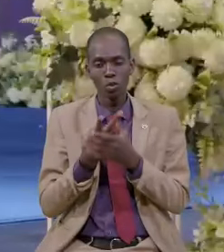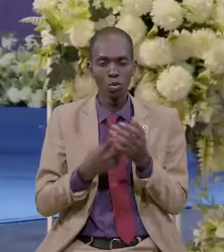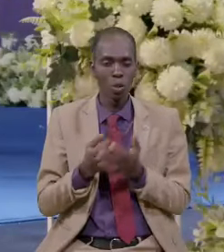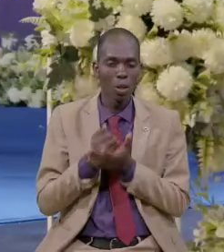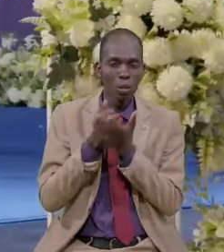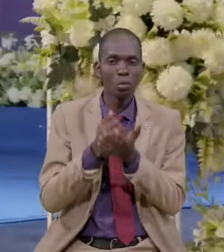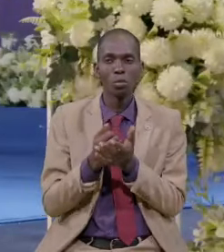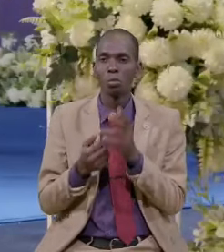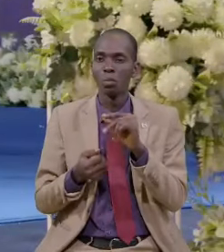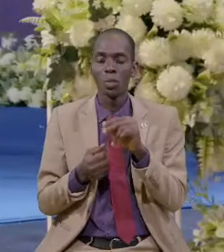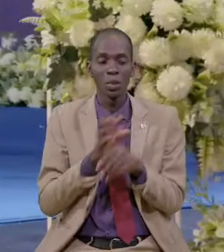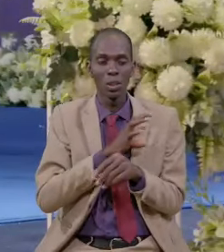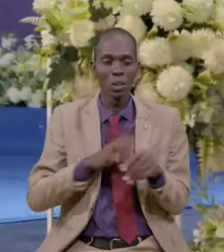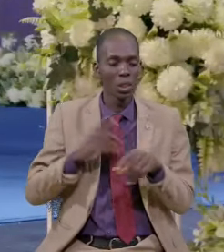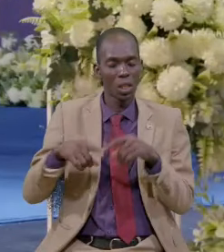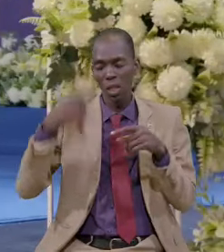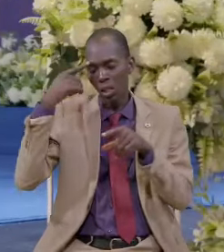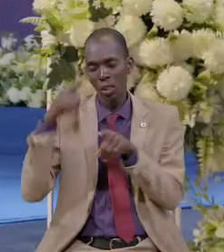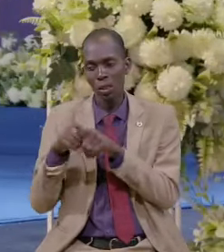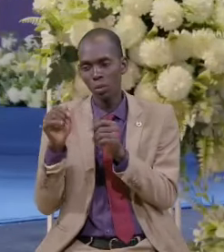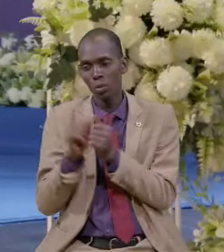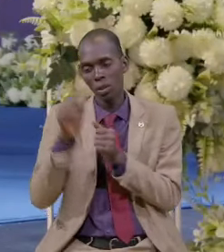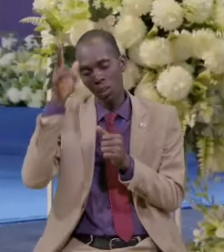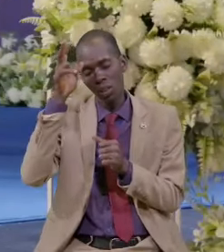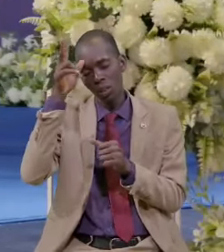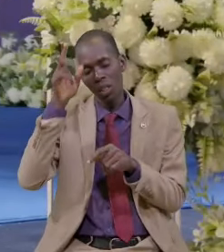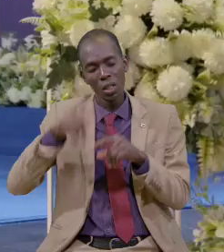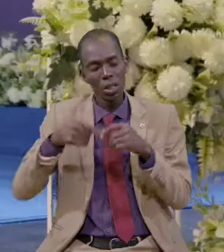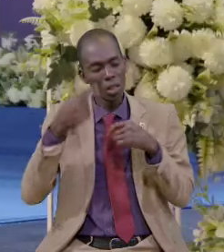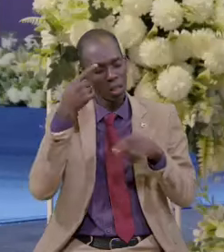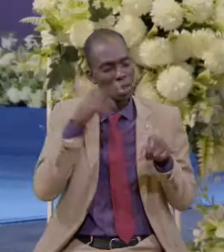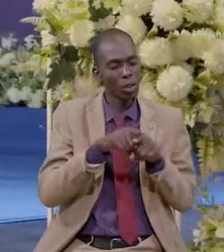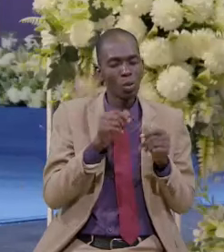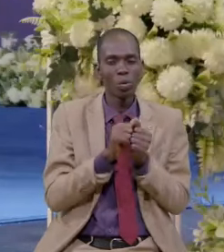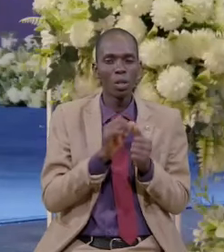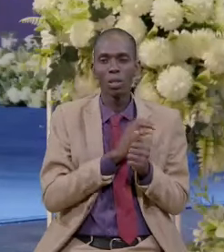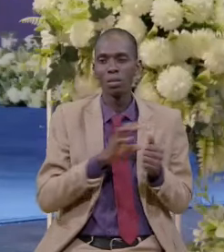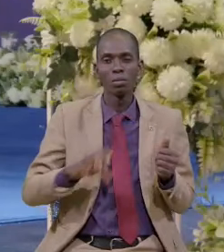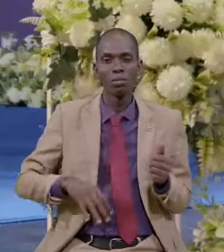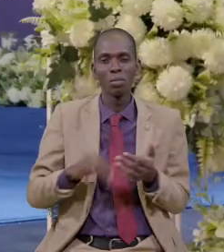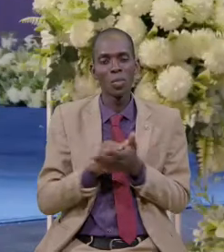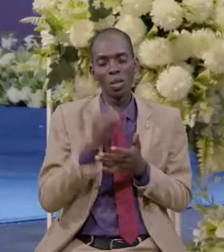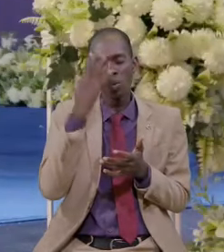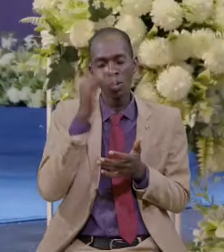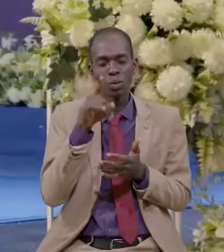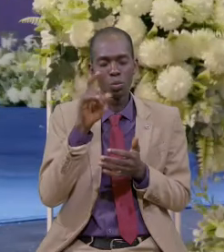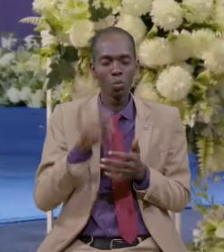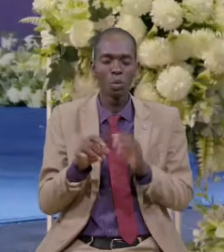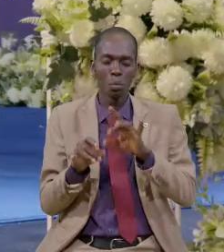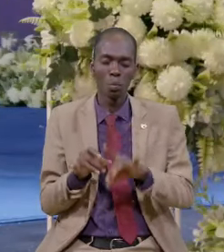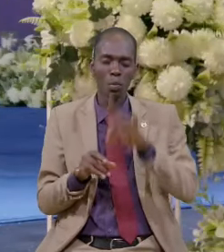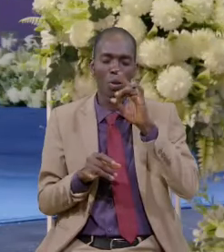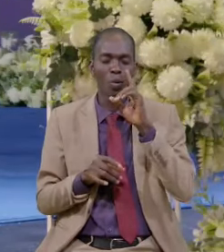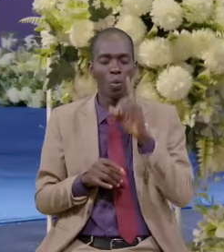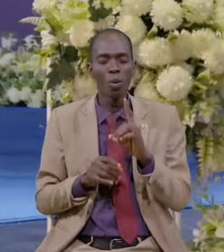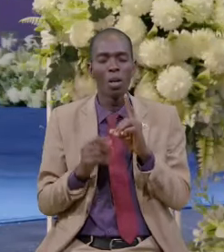not agree with Christ. Christ will not agree with Satan. You have to drop that one. When you drop that one, you come afresh and you